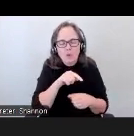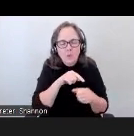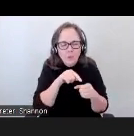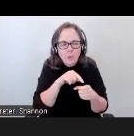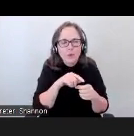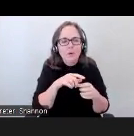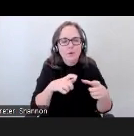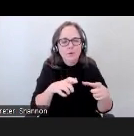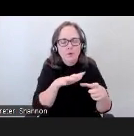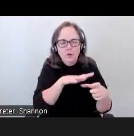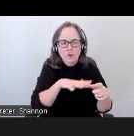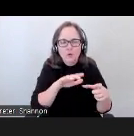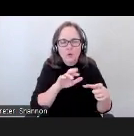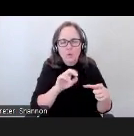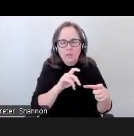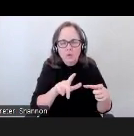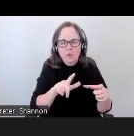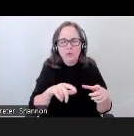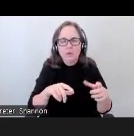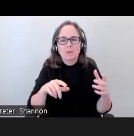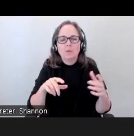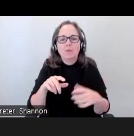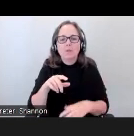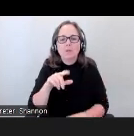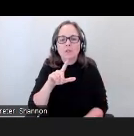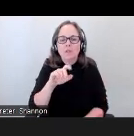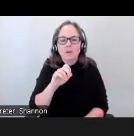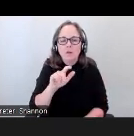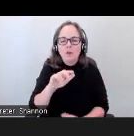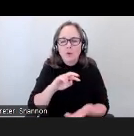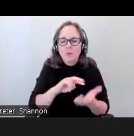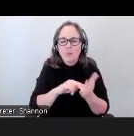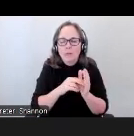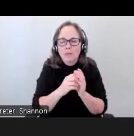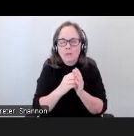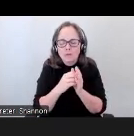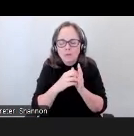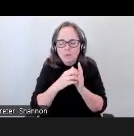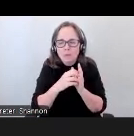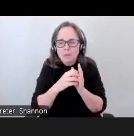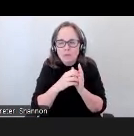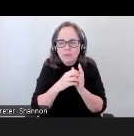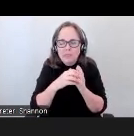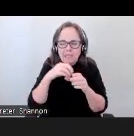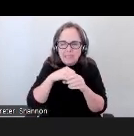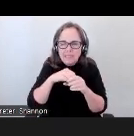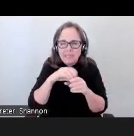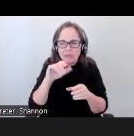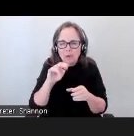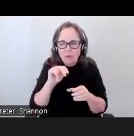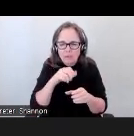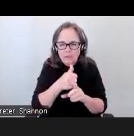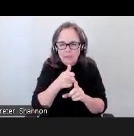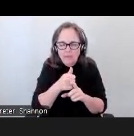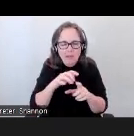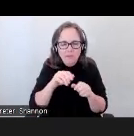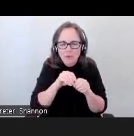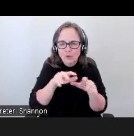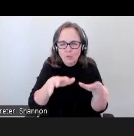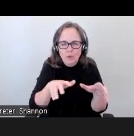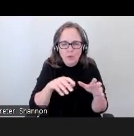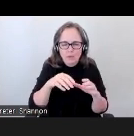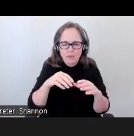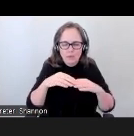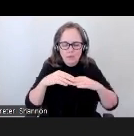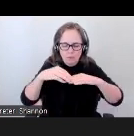you a picture earlier, local disease usually means the tumor is within the colon. It hasn't spread up into a